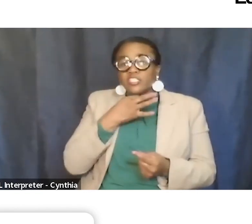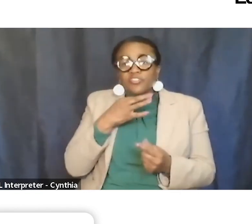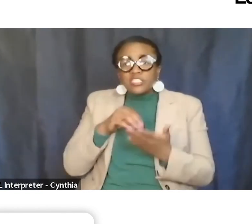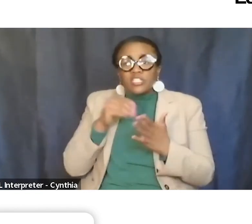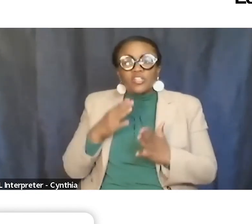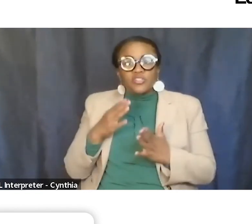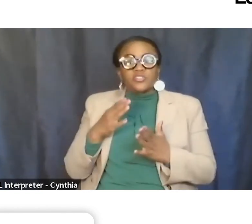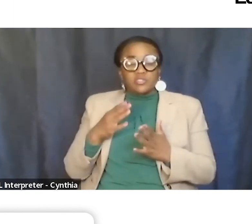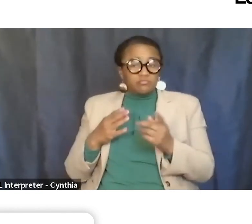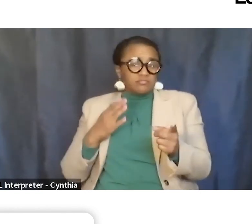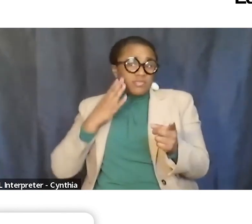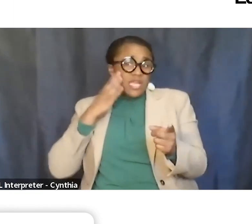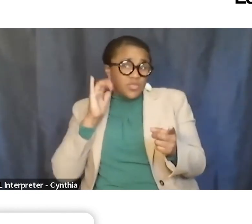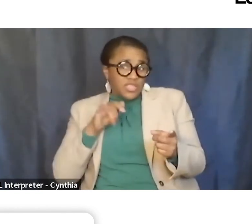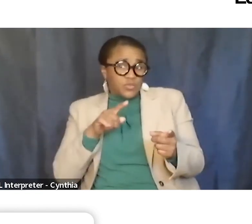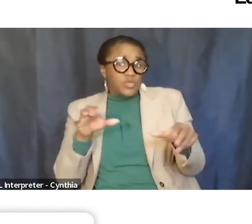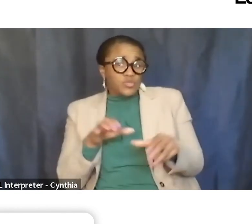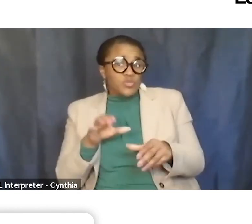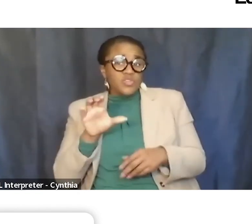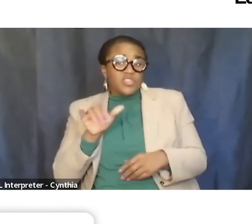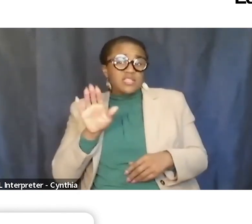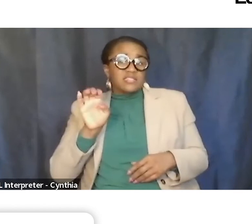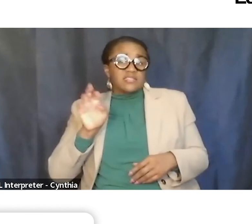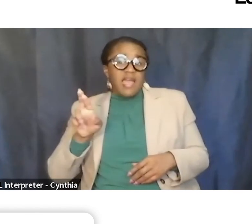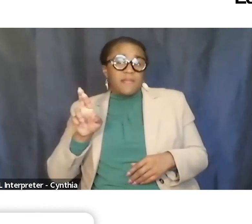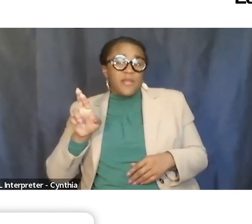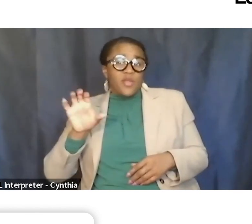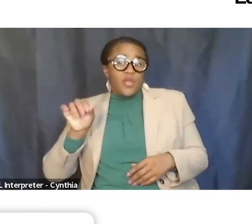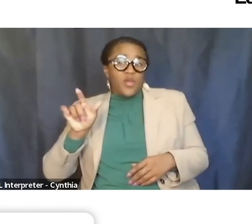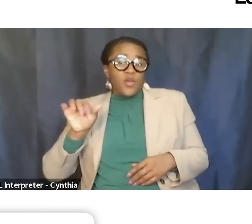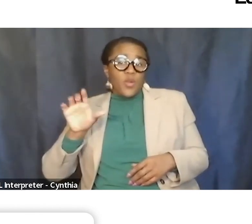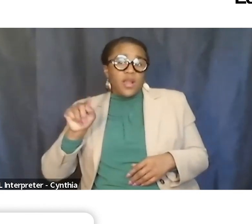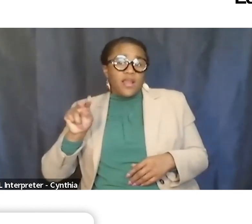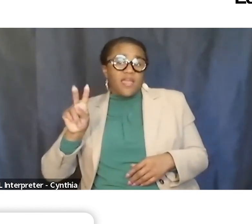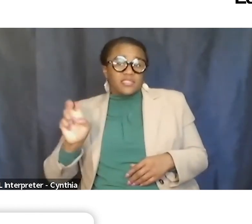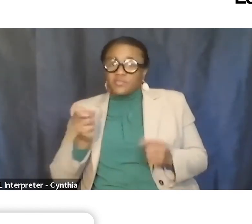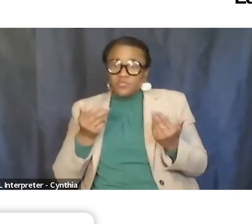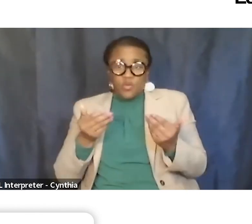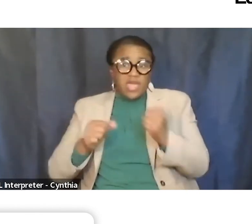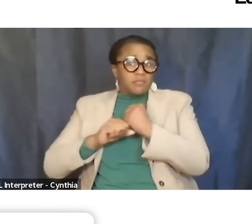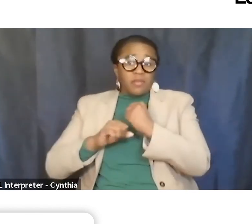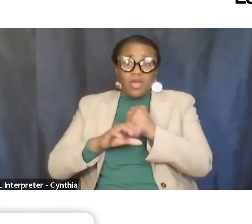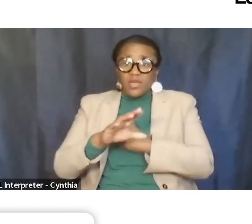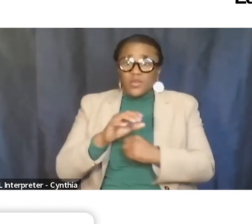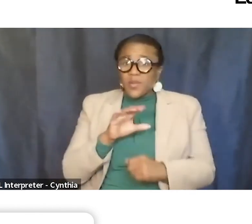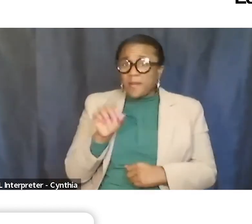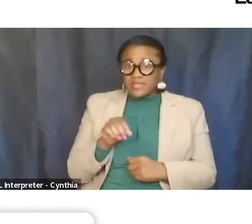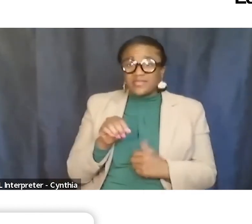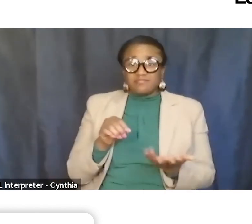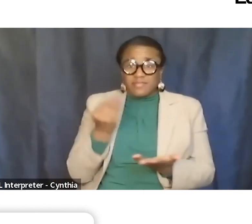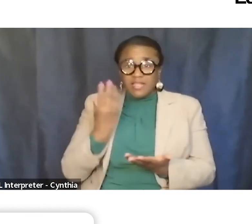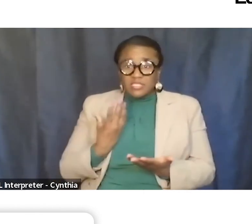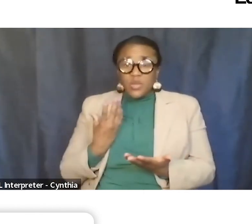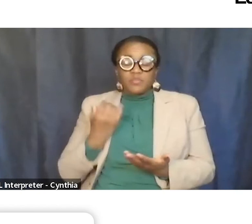very much what you do at Cyber Collective. So please plug the company and let us know. And then if